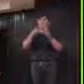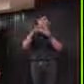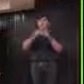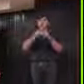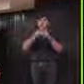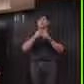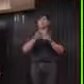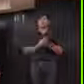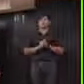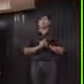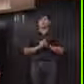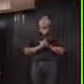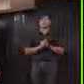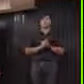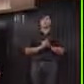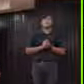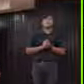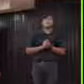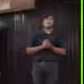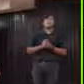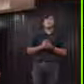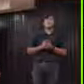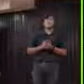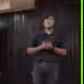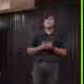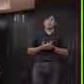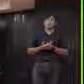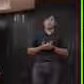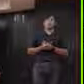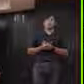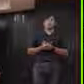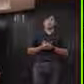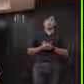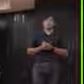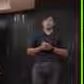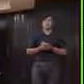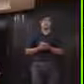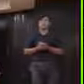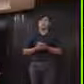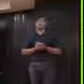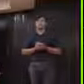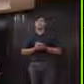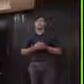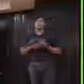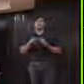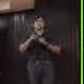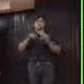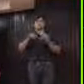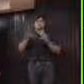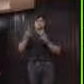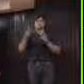Muntu Shudam to Mun Shudu Shudi, Muntun Shudam to Jan